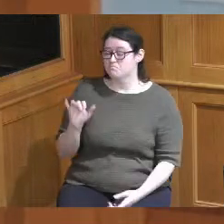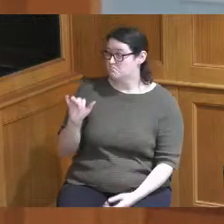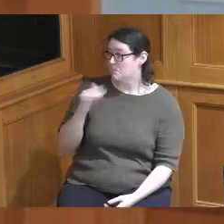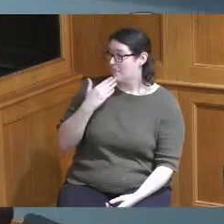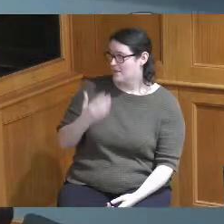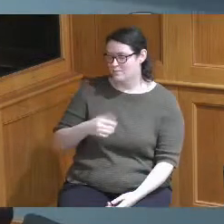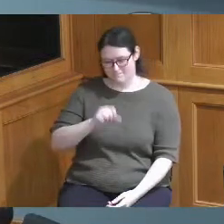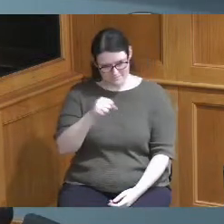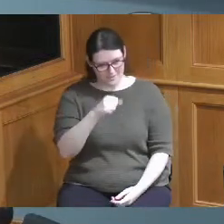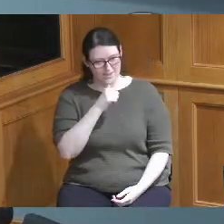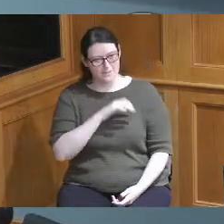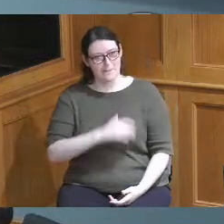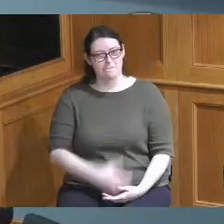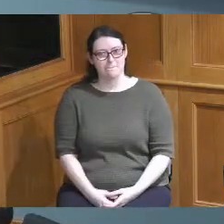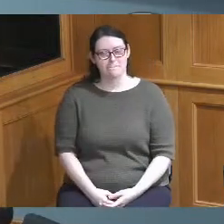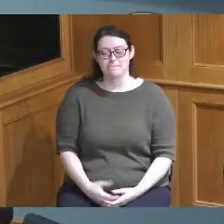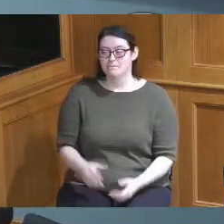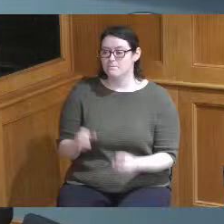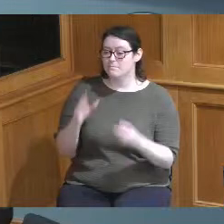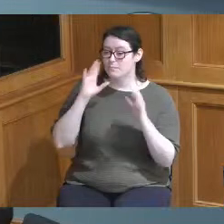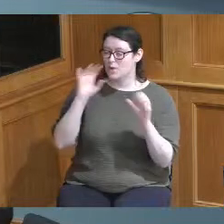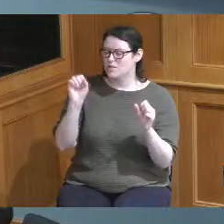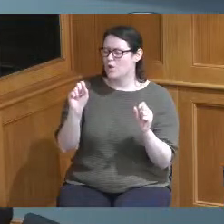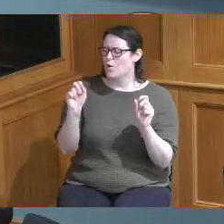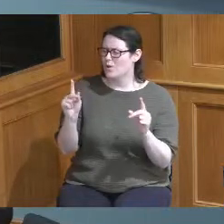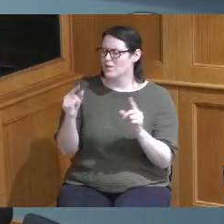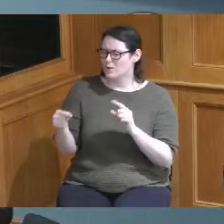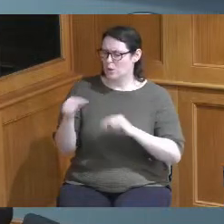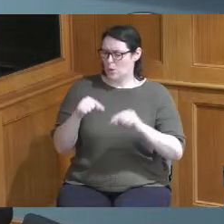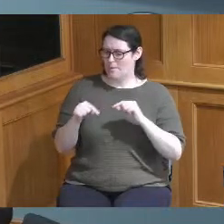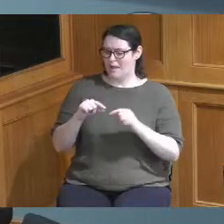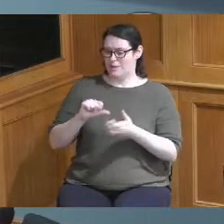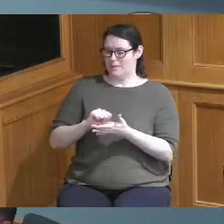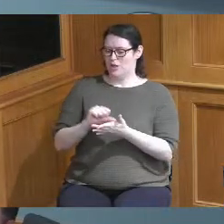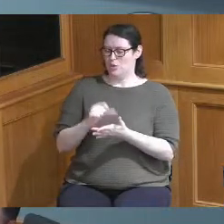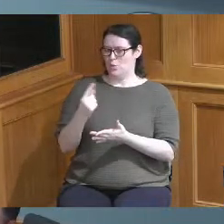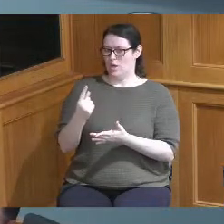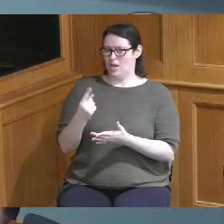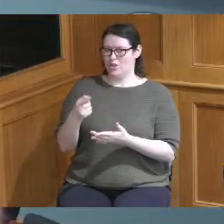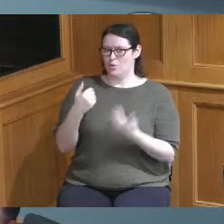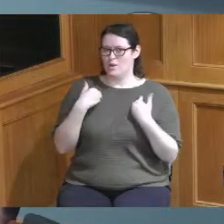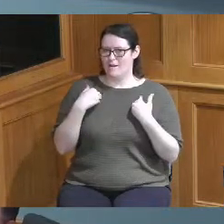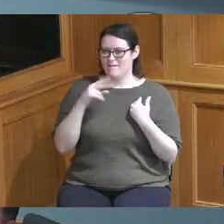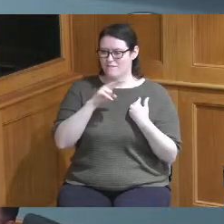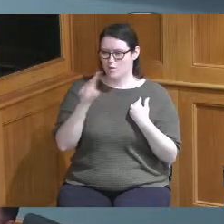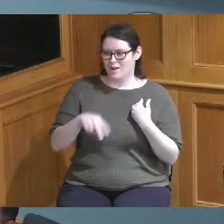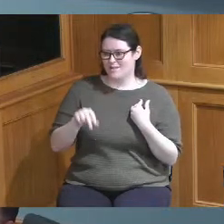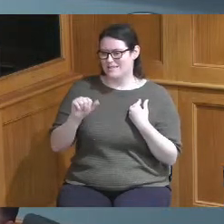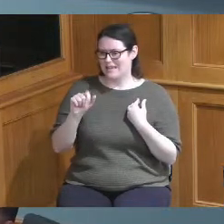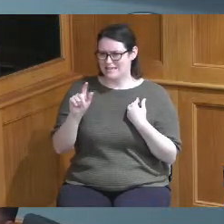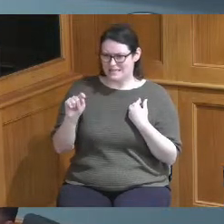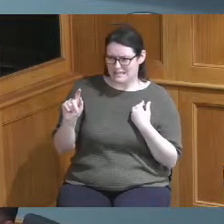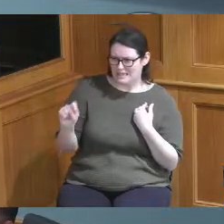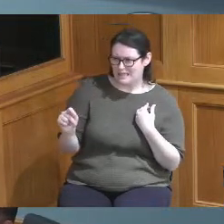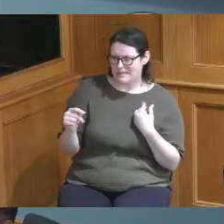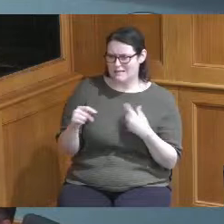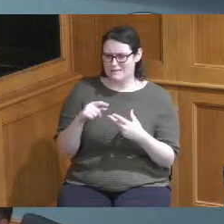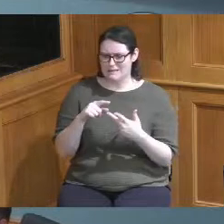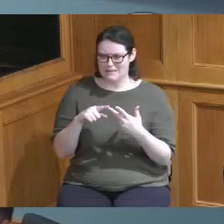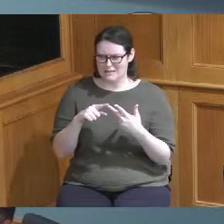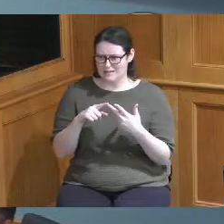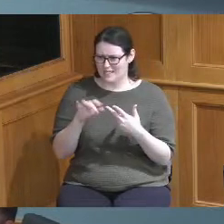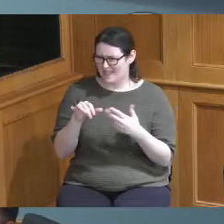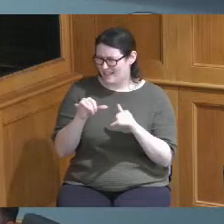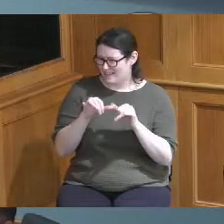ma'am. Thank you. I want to go back to that page one where you got Verizon, AT&T. Are those